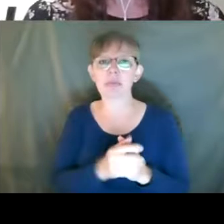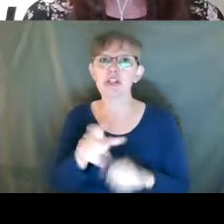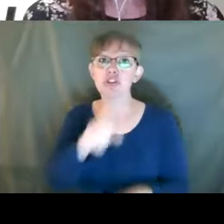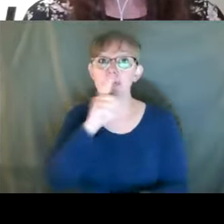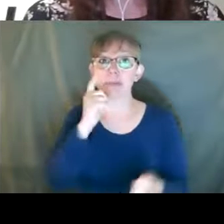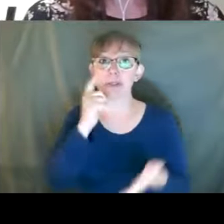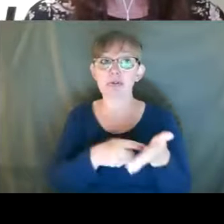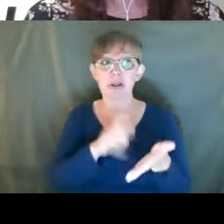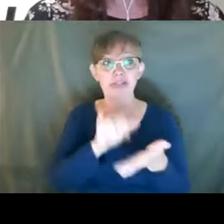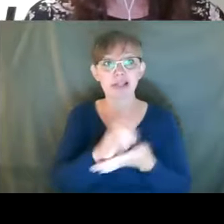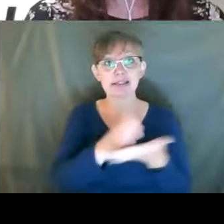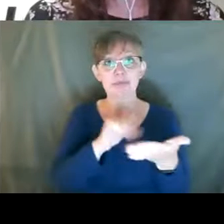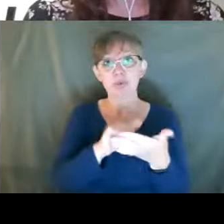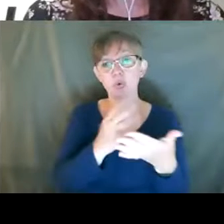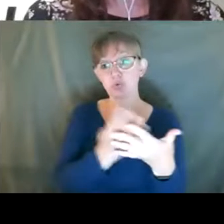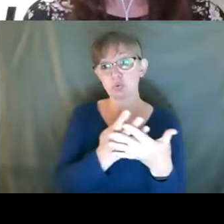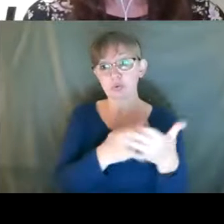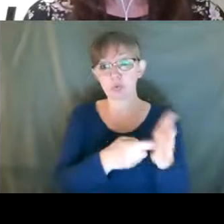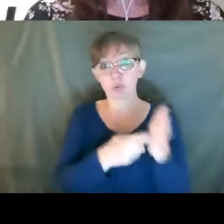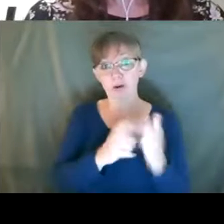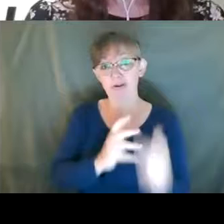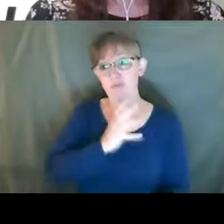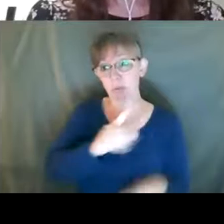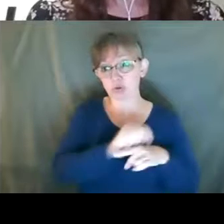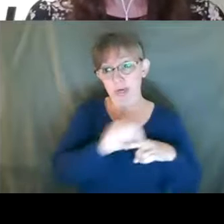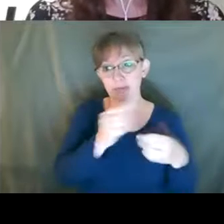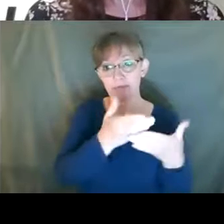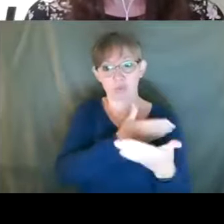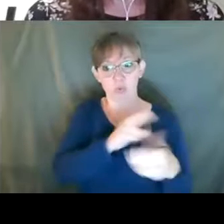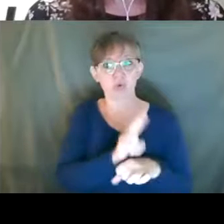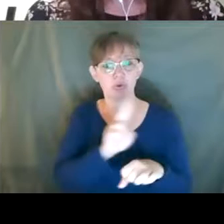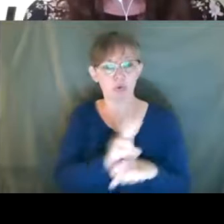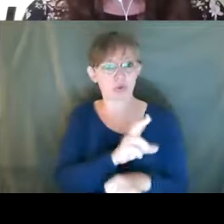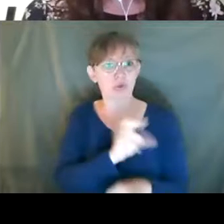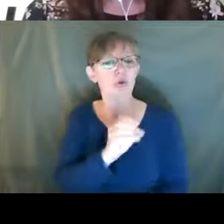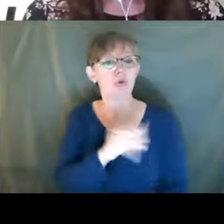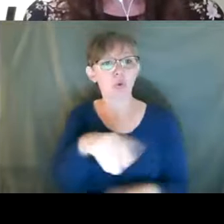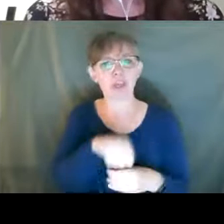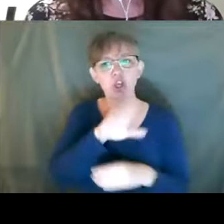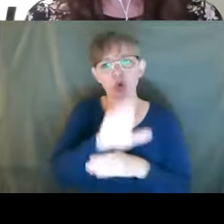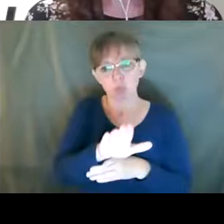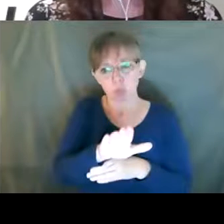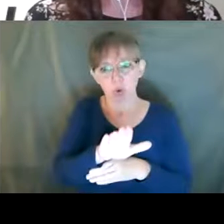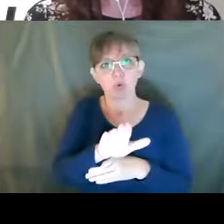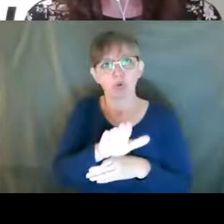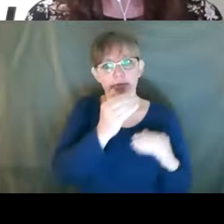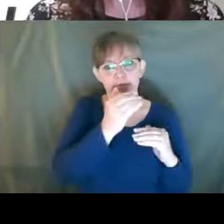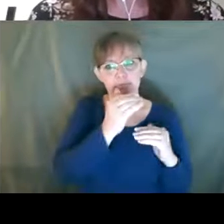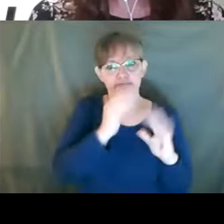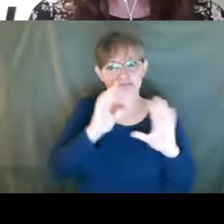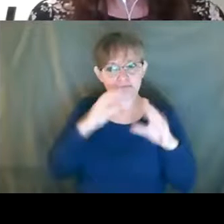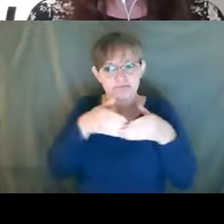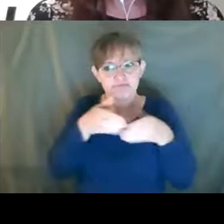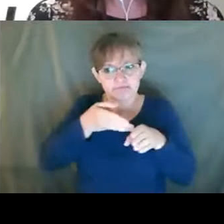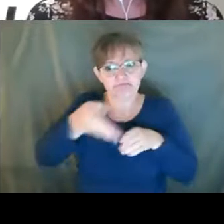tools require formal training. So again, as I mentioned before, within your own scope of practice, determine